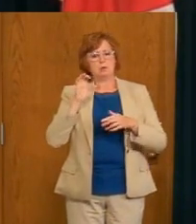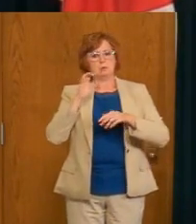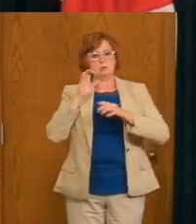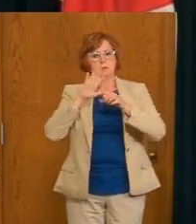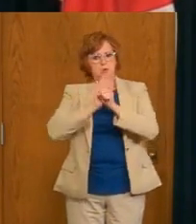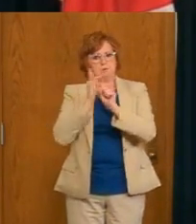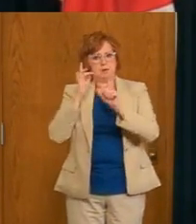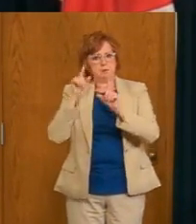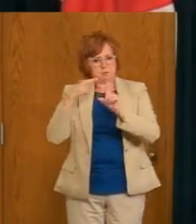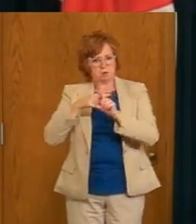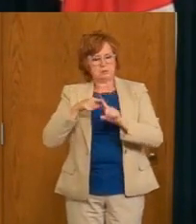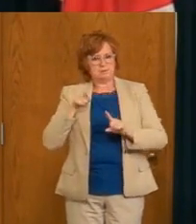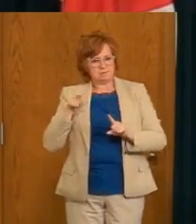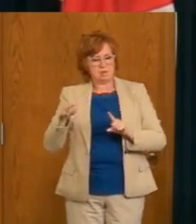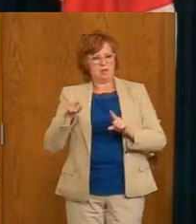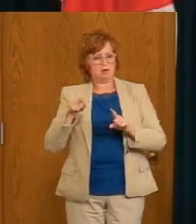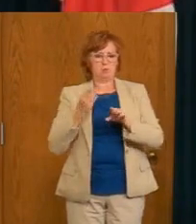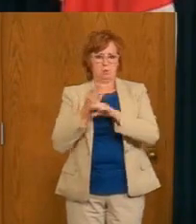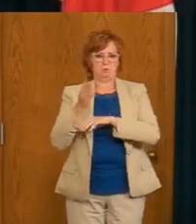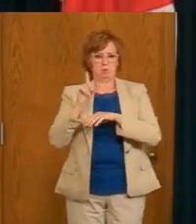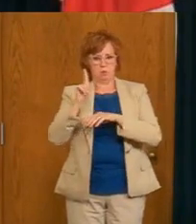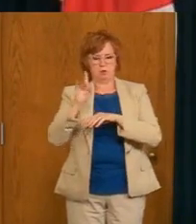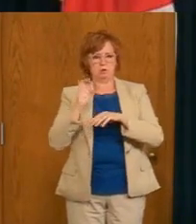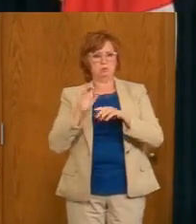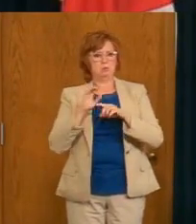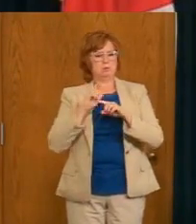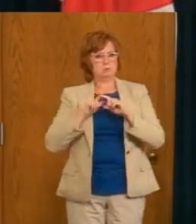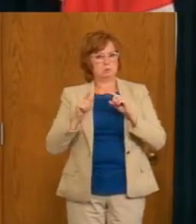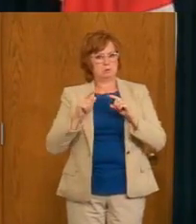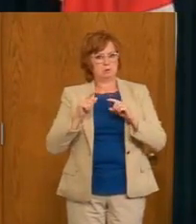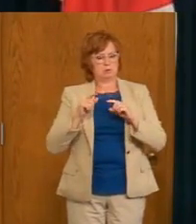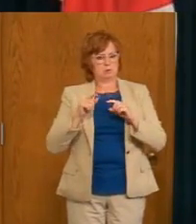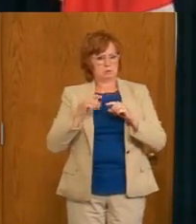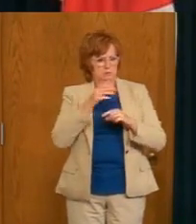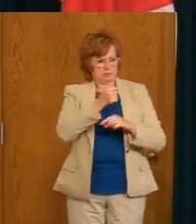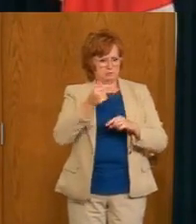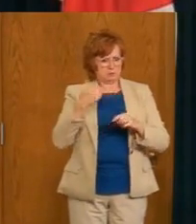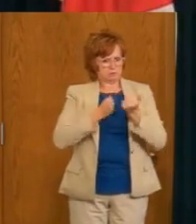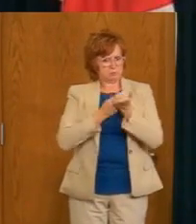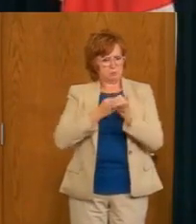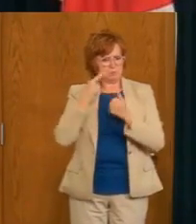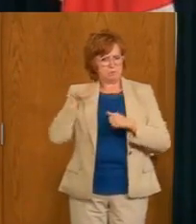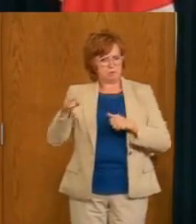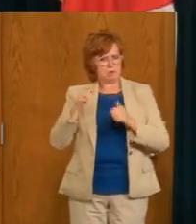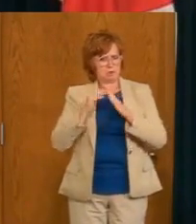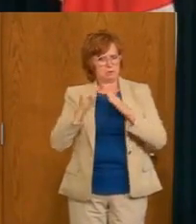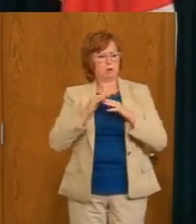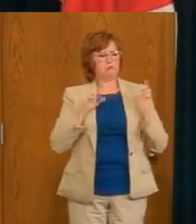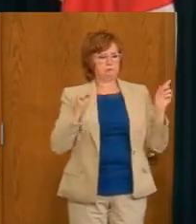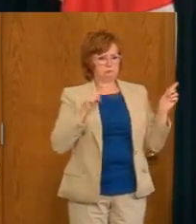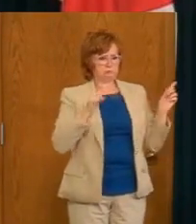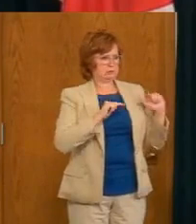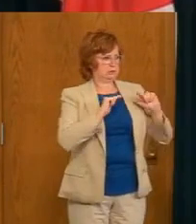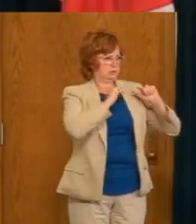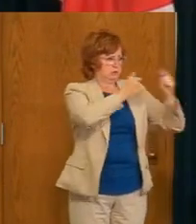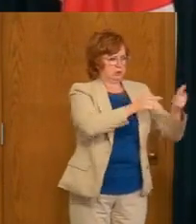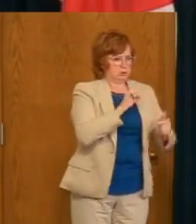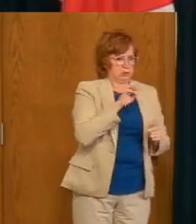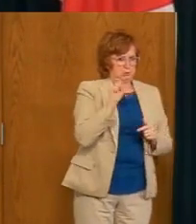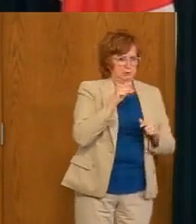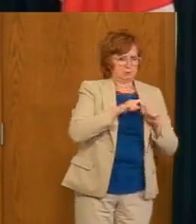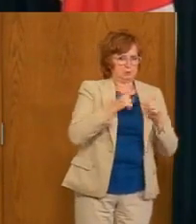this opportunity 18 months into the pandemic to really celebrate our success and enjoy